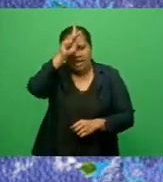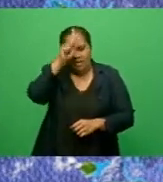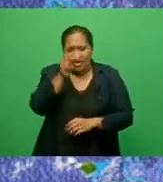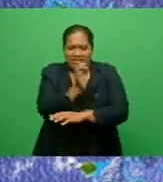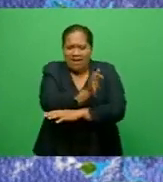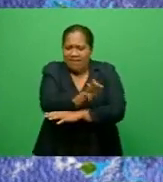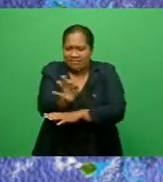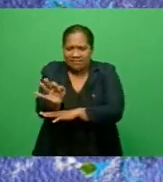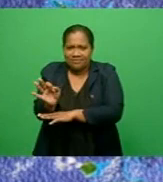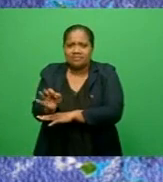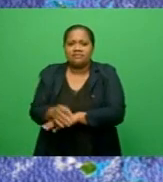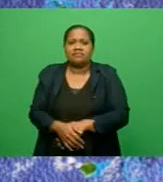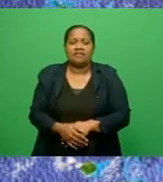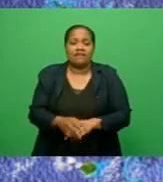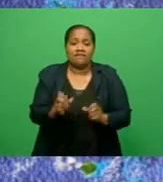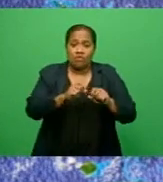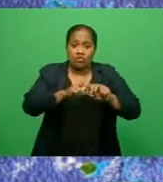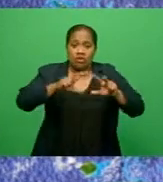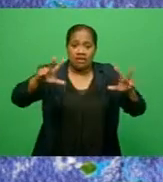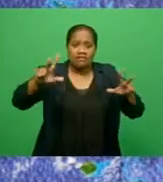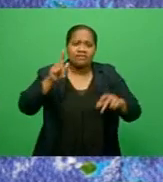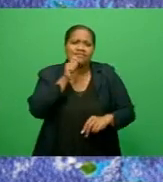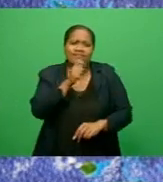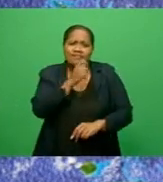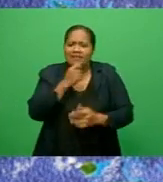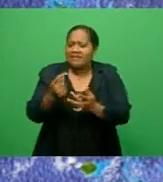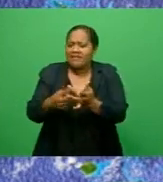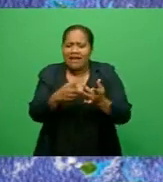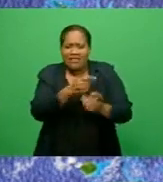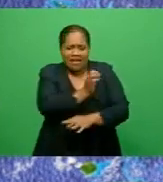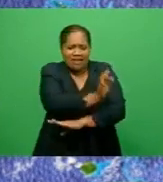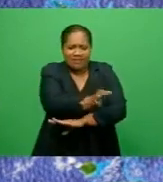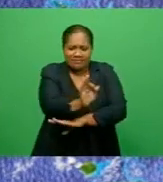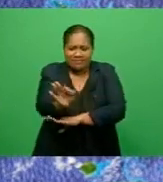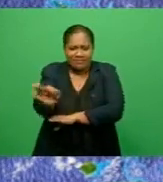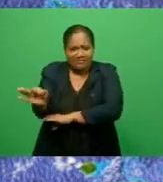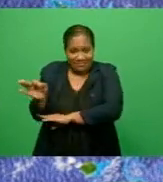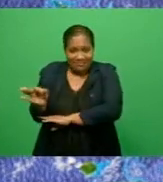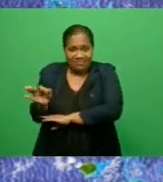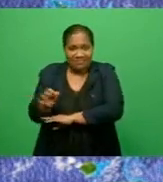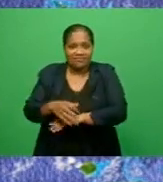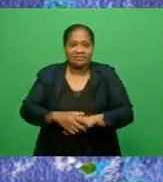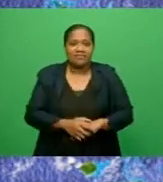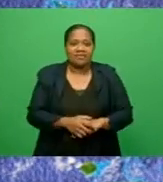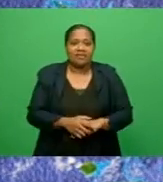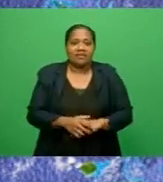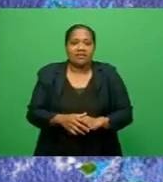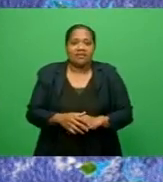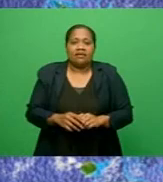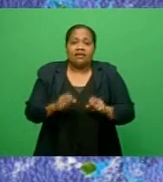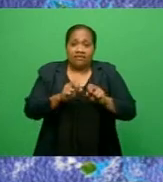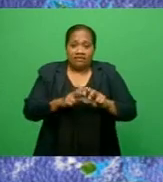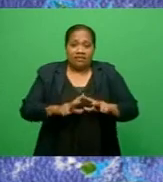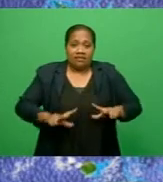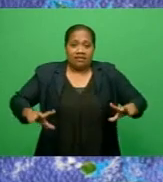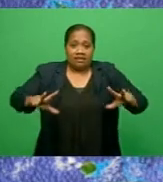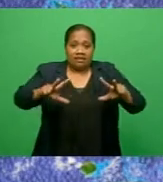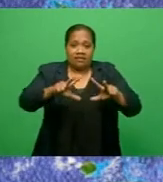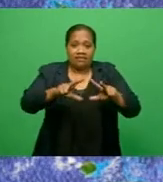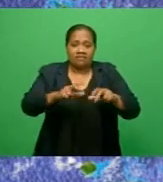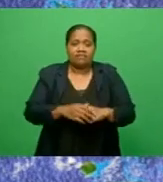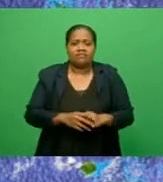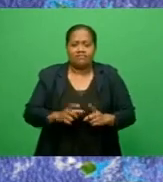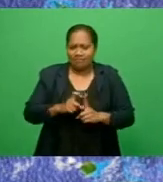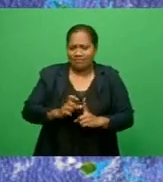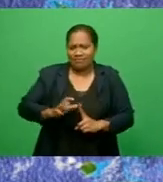Vonolevu, Tabiuni and nearby smaller islands, northeast, Vitilevu, Coral Coast to Pacific Harbour